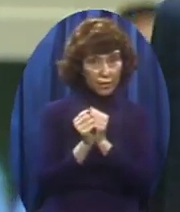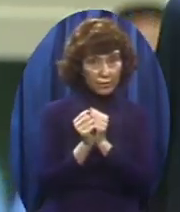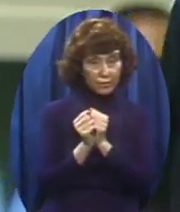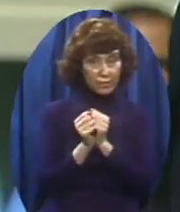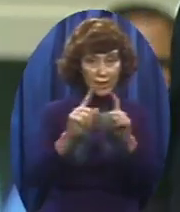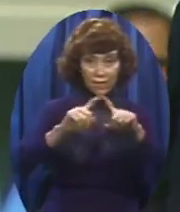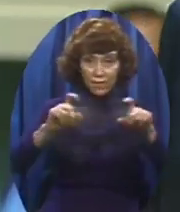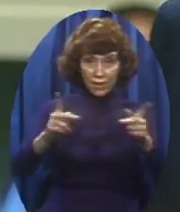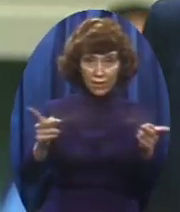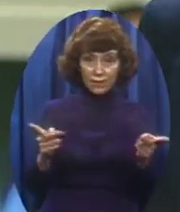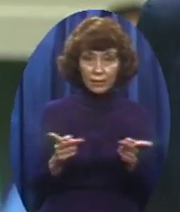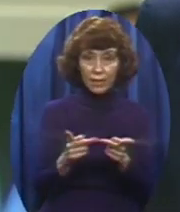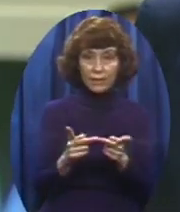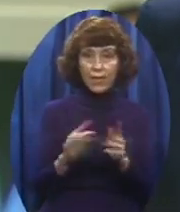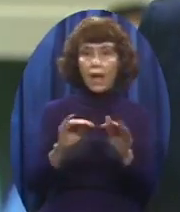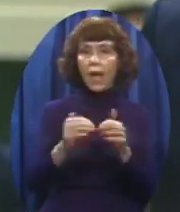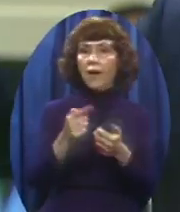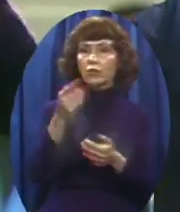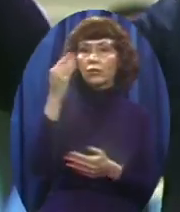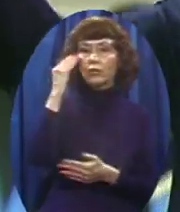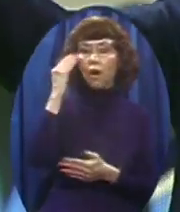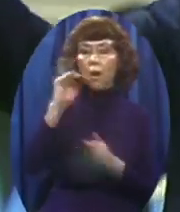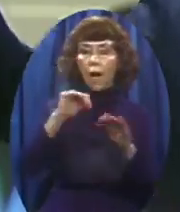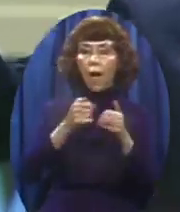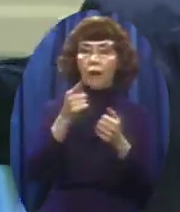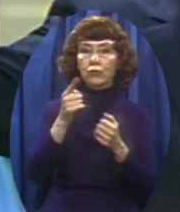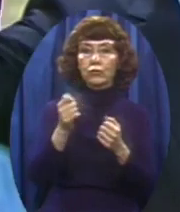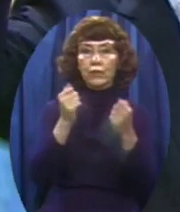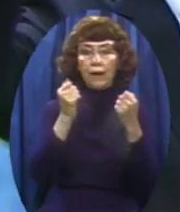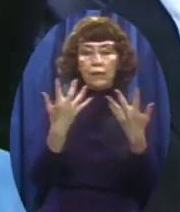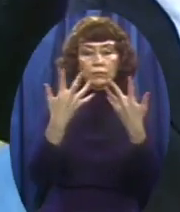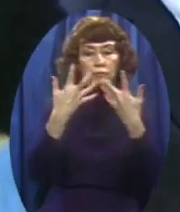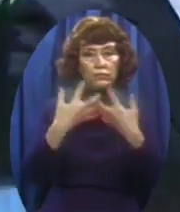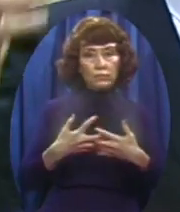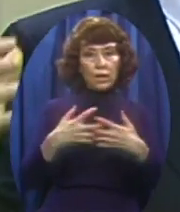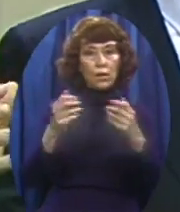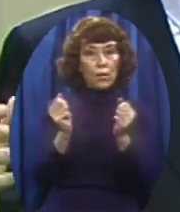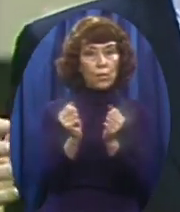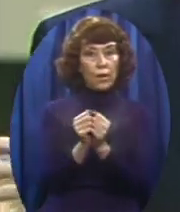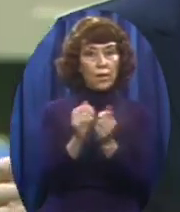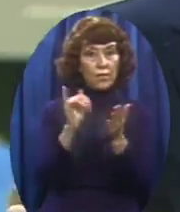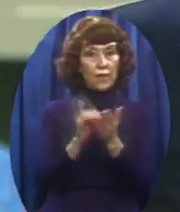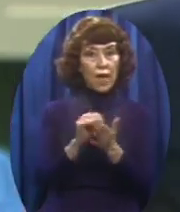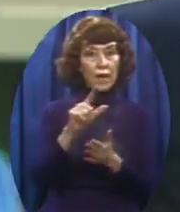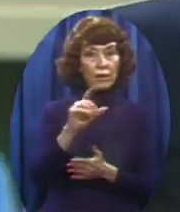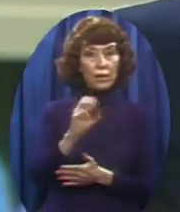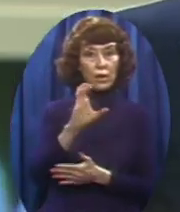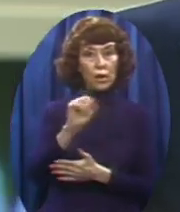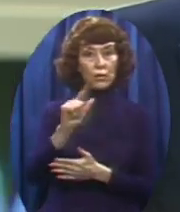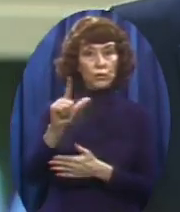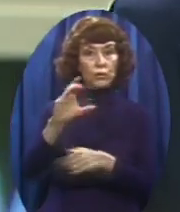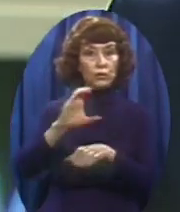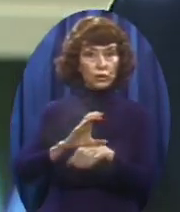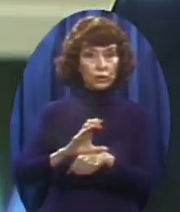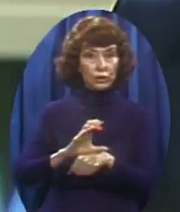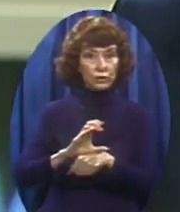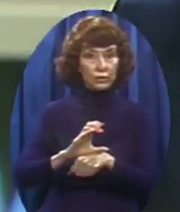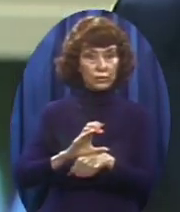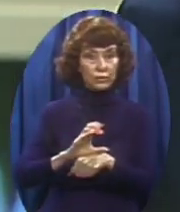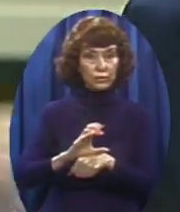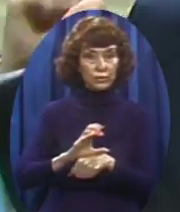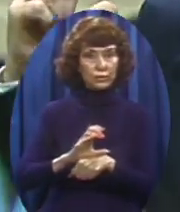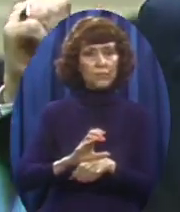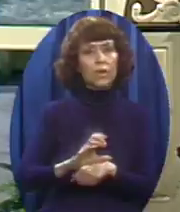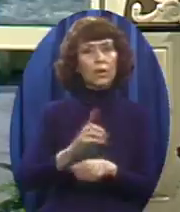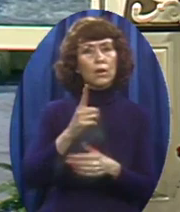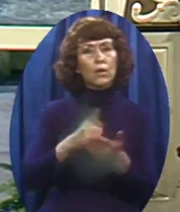know how you fit into that local church? Not everyone is a foot or a hand. We're all a part of a body. Are you supposed to be a Sunday school